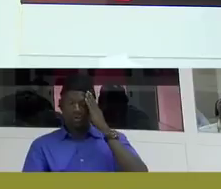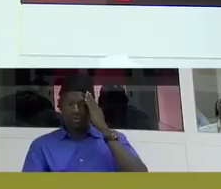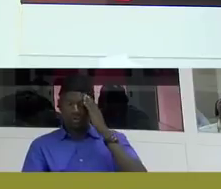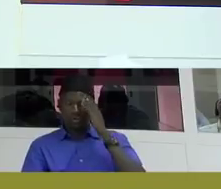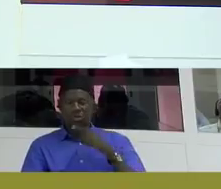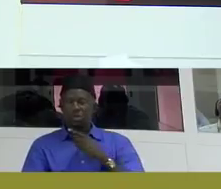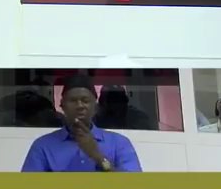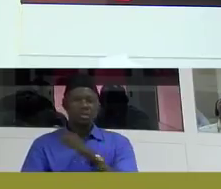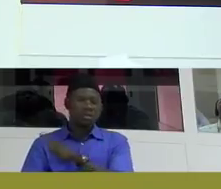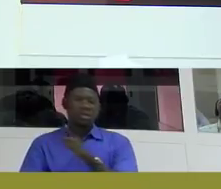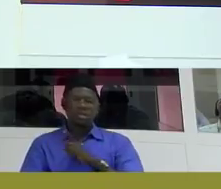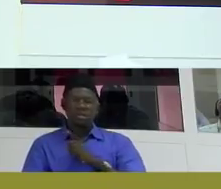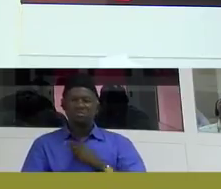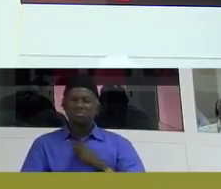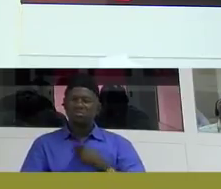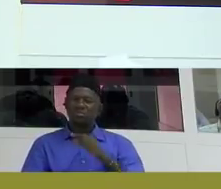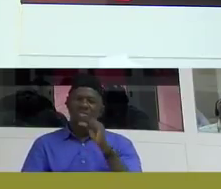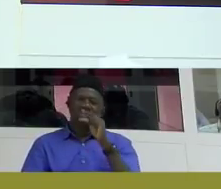no powers.